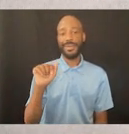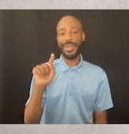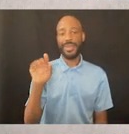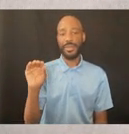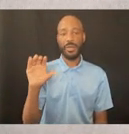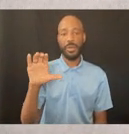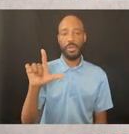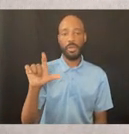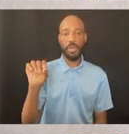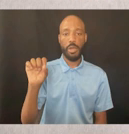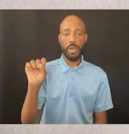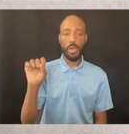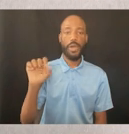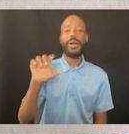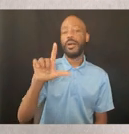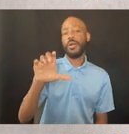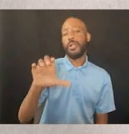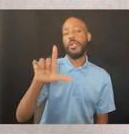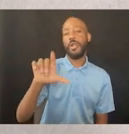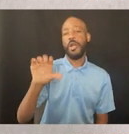Let us wait till our model